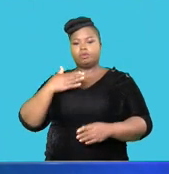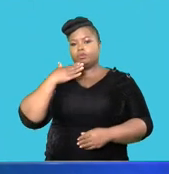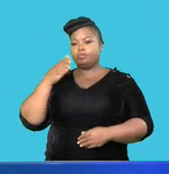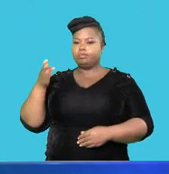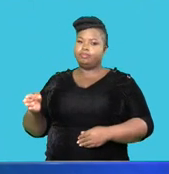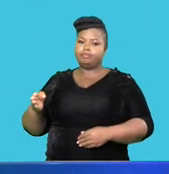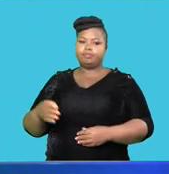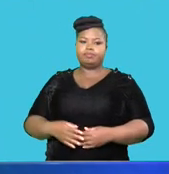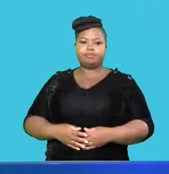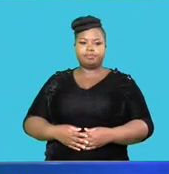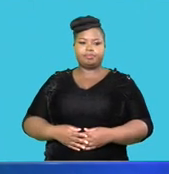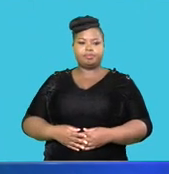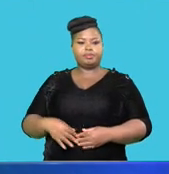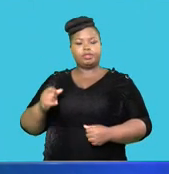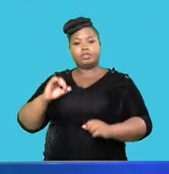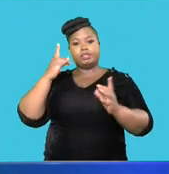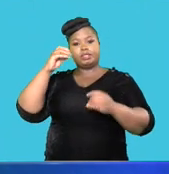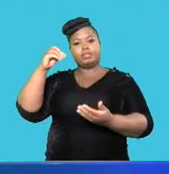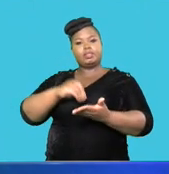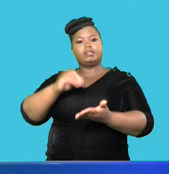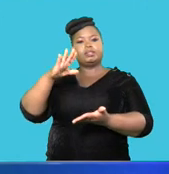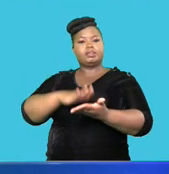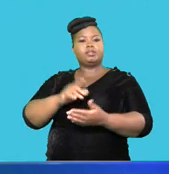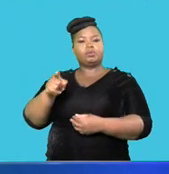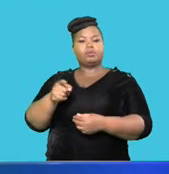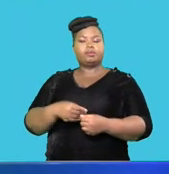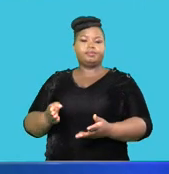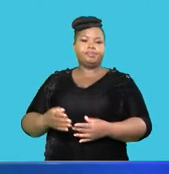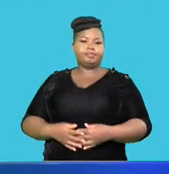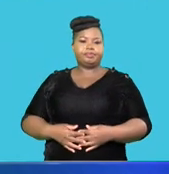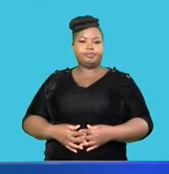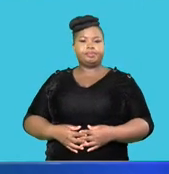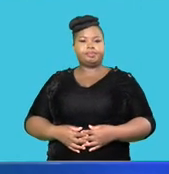Katlego Masialele, was out in Sandton City and he filed this report.